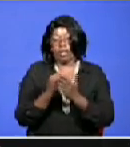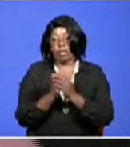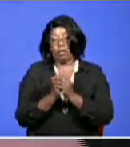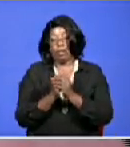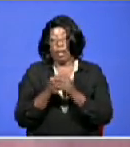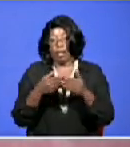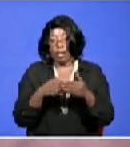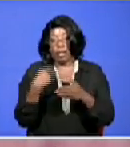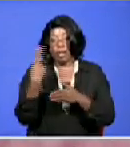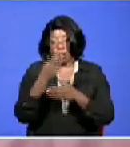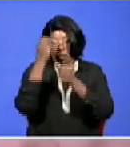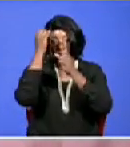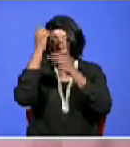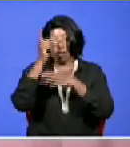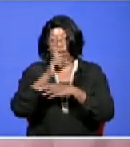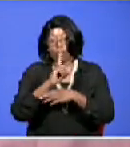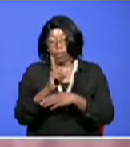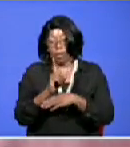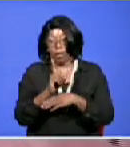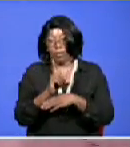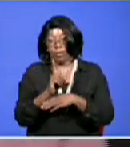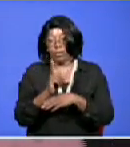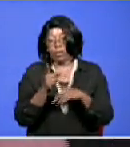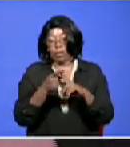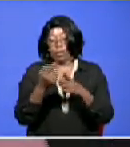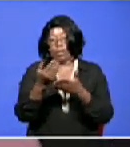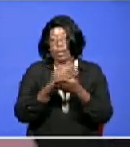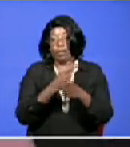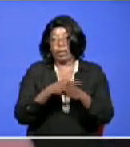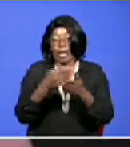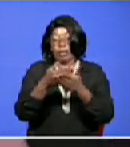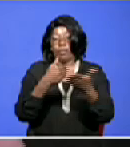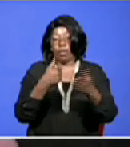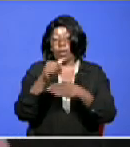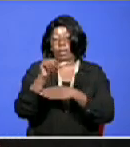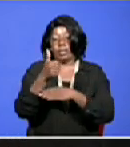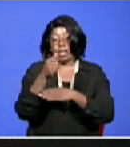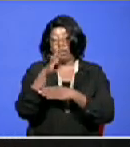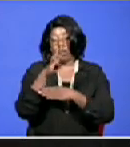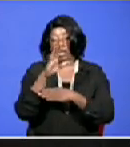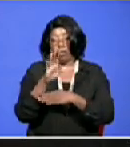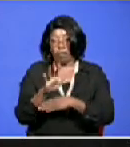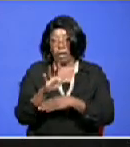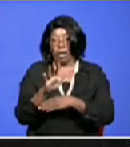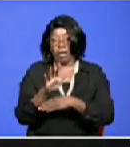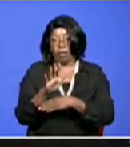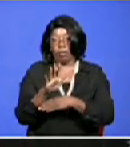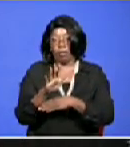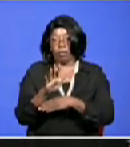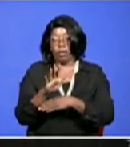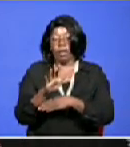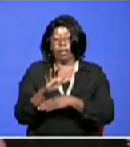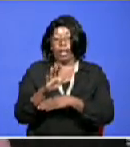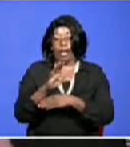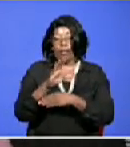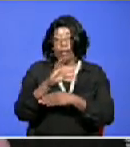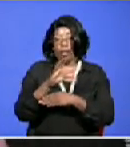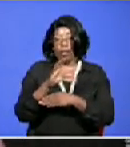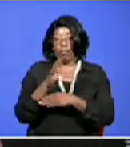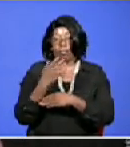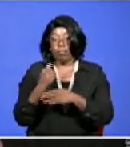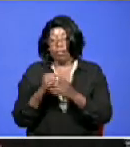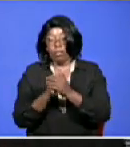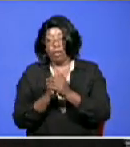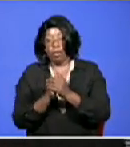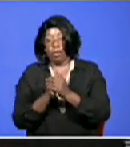to information relative to sometime before 10:45, a champagne-colored vehicle pulled up to this